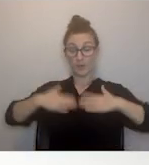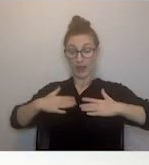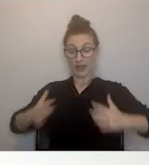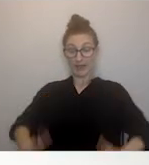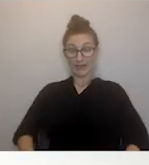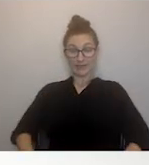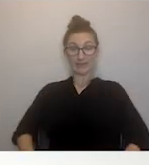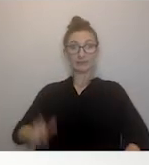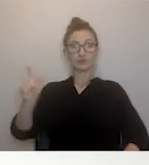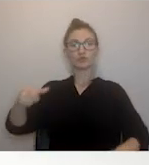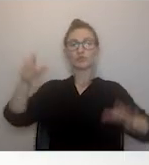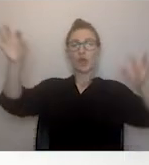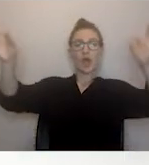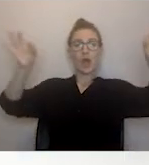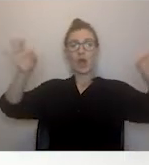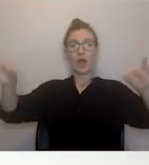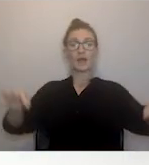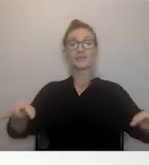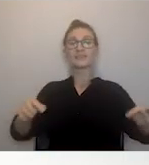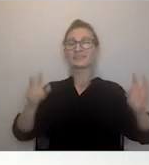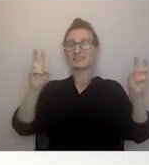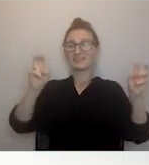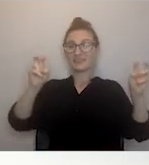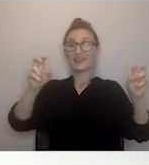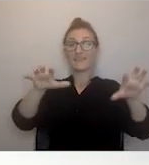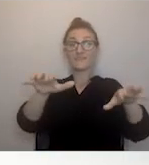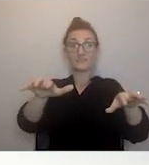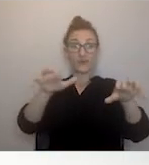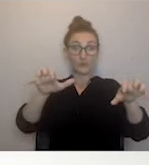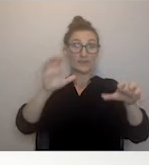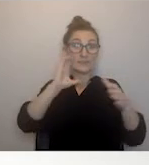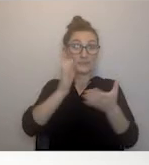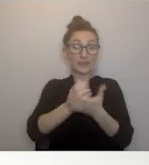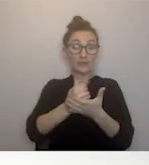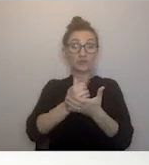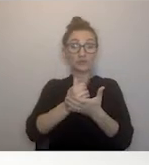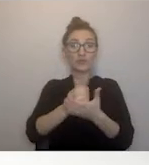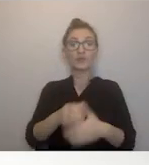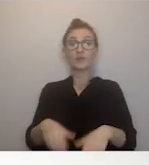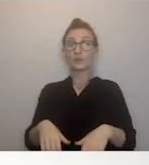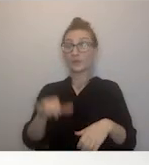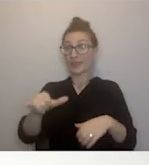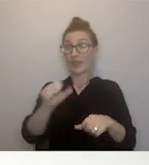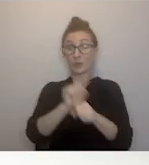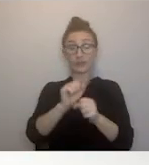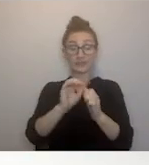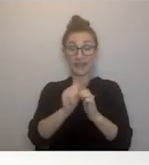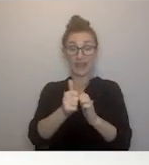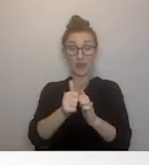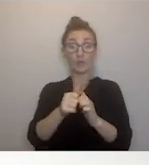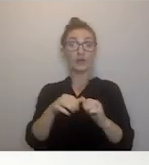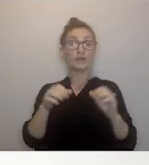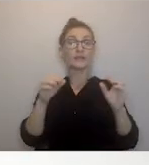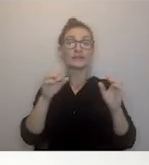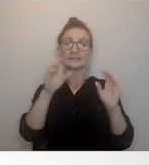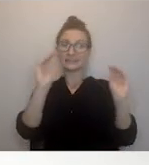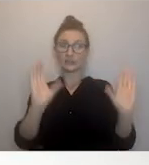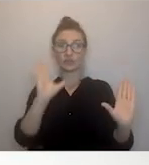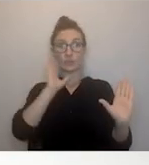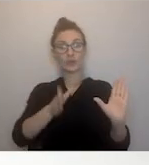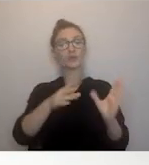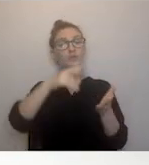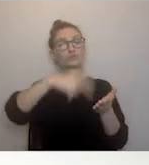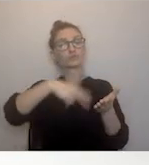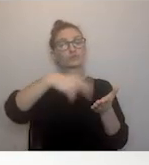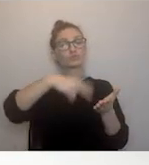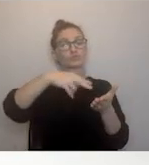of pictures and scenes with our bodies on the right-hand side. A tableau is a frozen picture. This activity works by a teacher reading a story and pausing